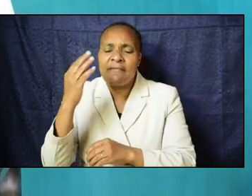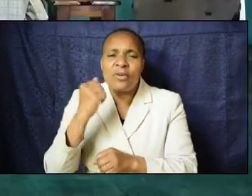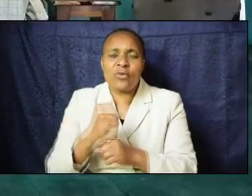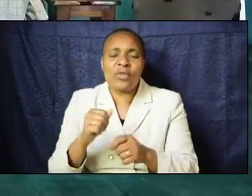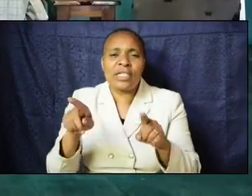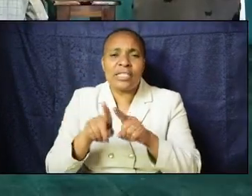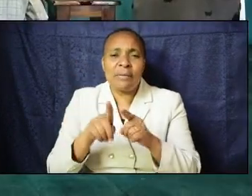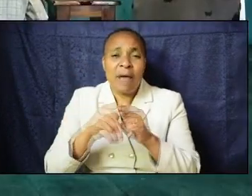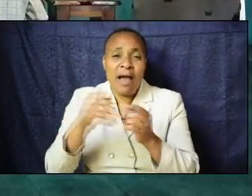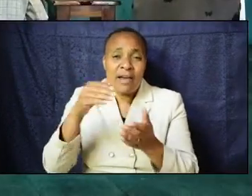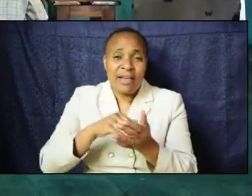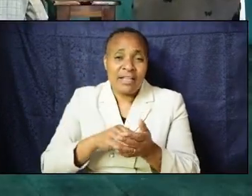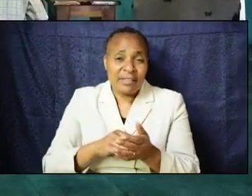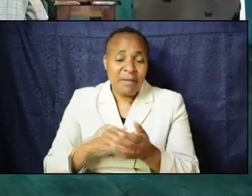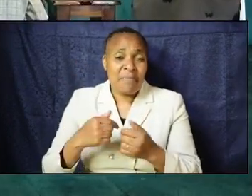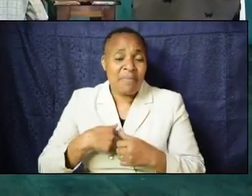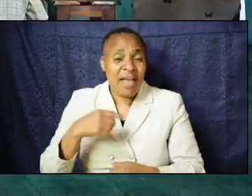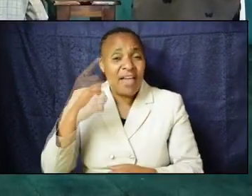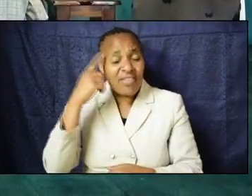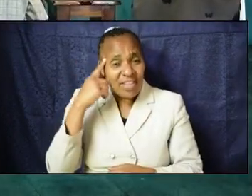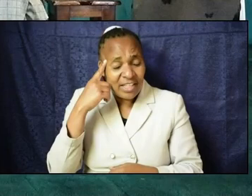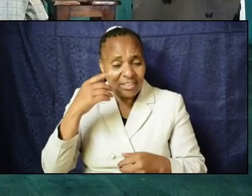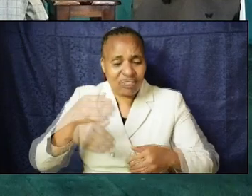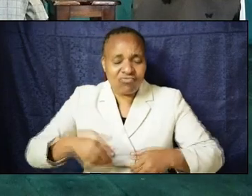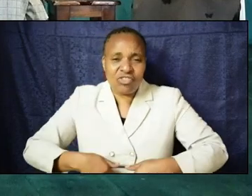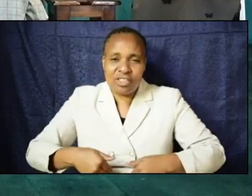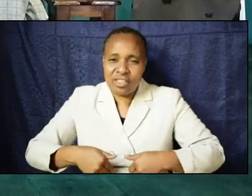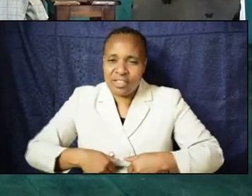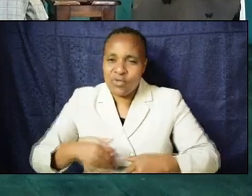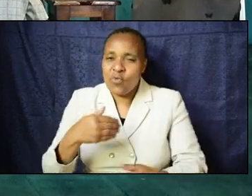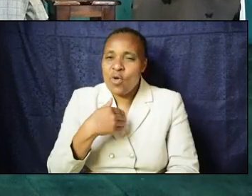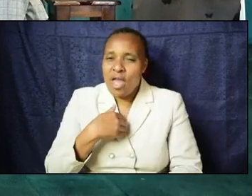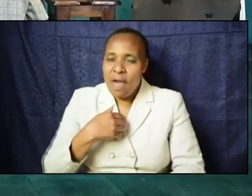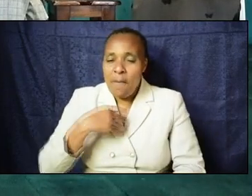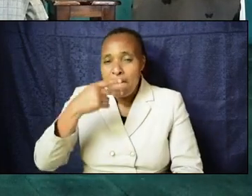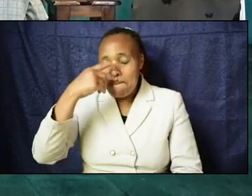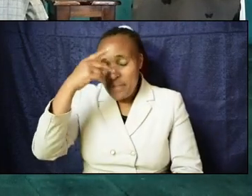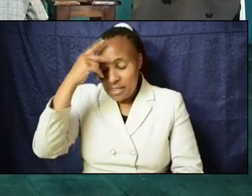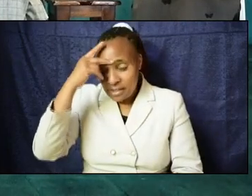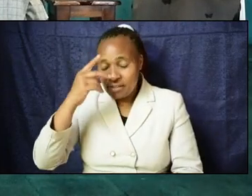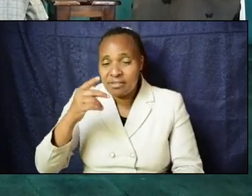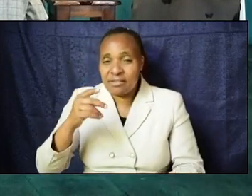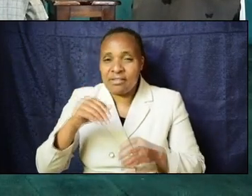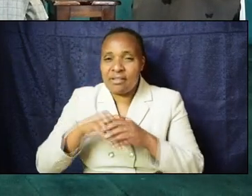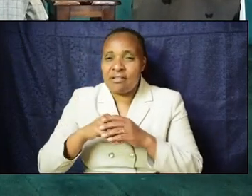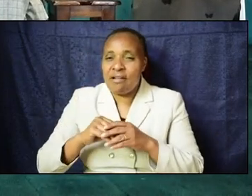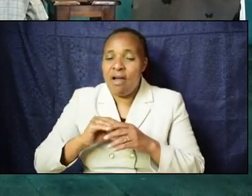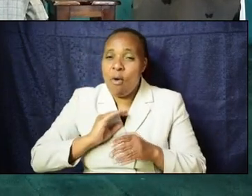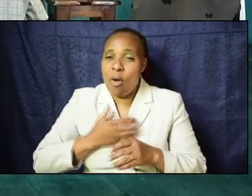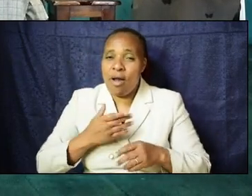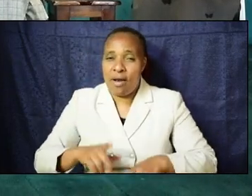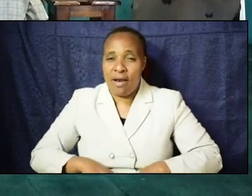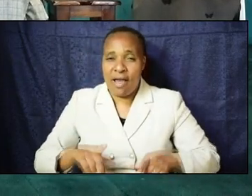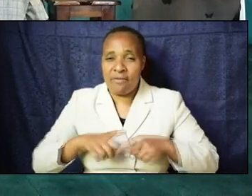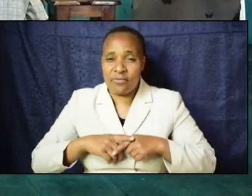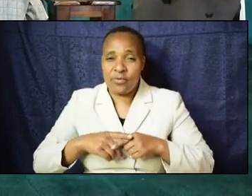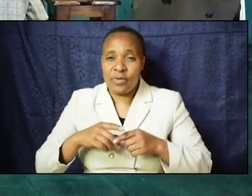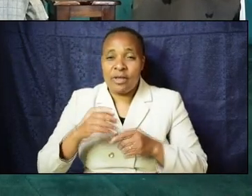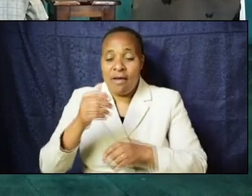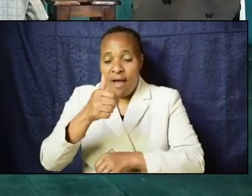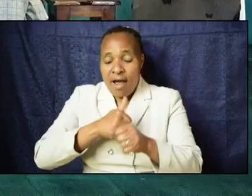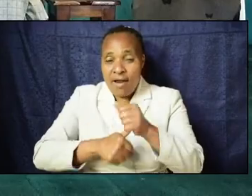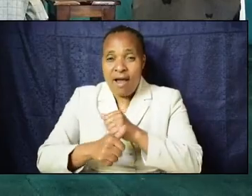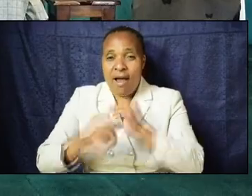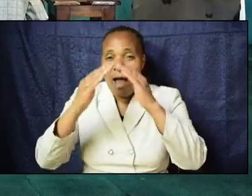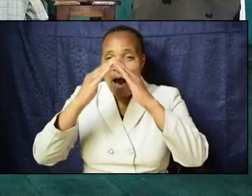actually. Oh, yeah, definitely. I think as teenagers, we have to balance our lives. And like you said, you being under house